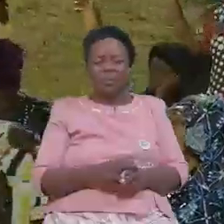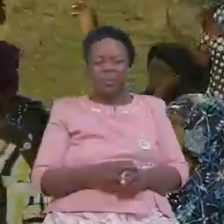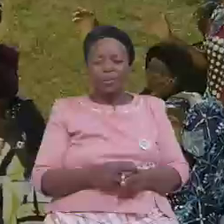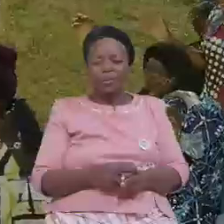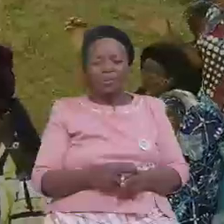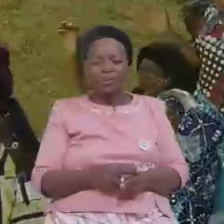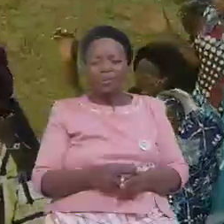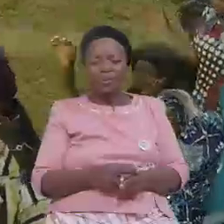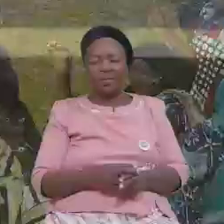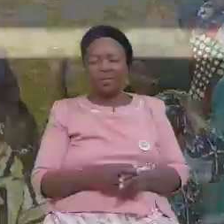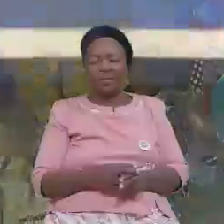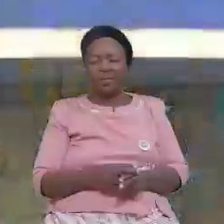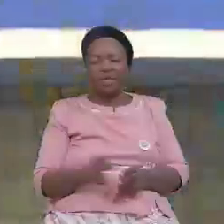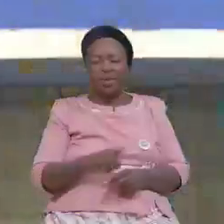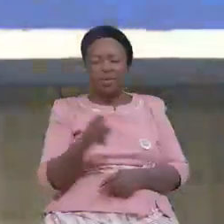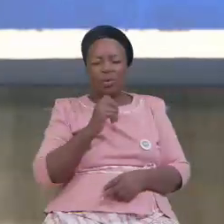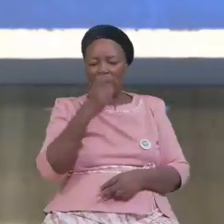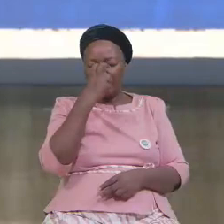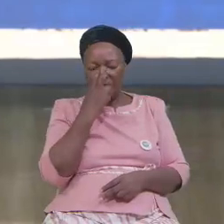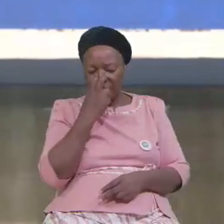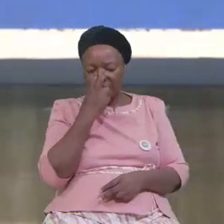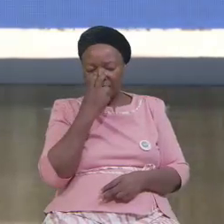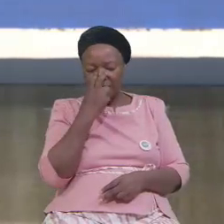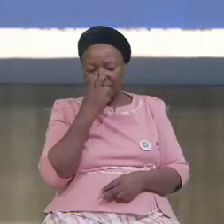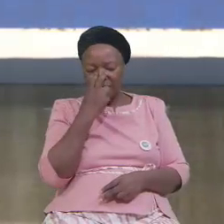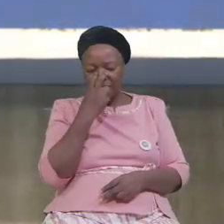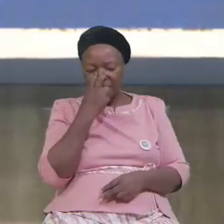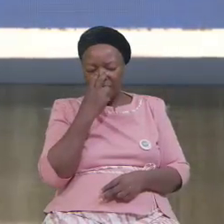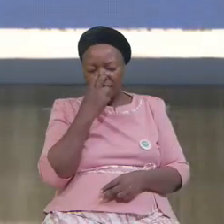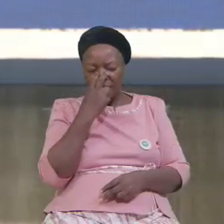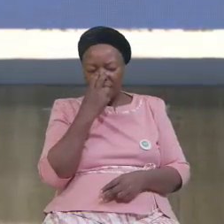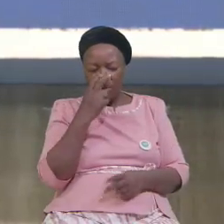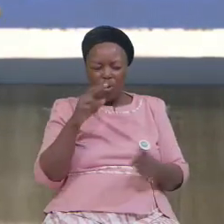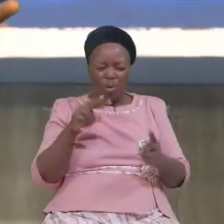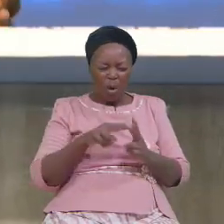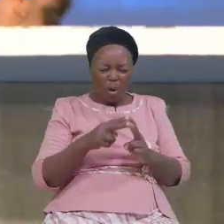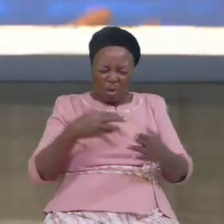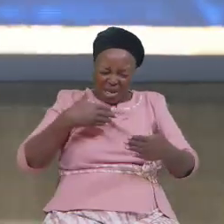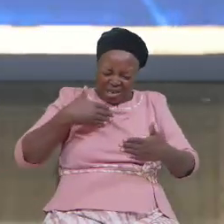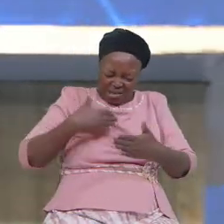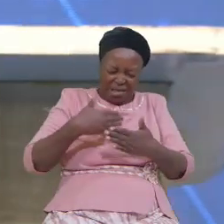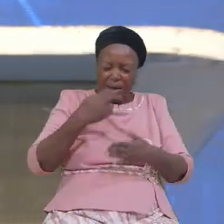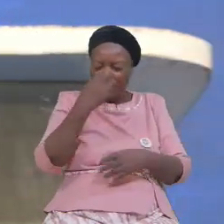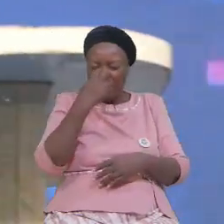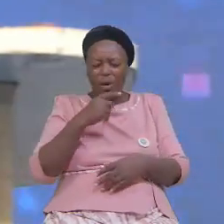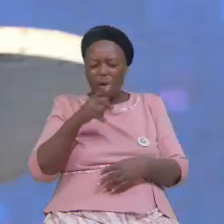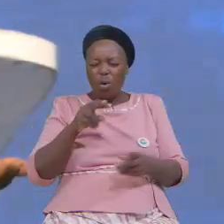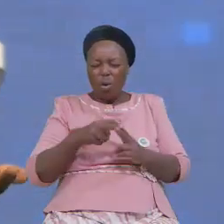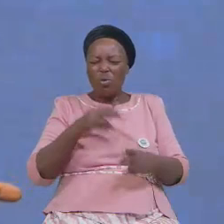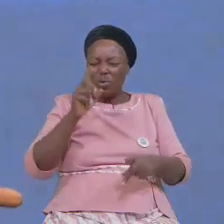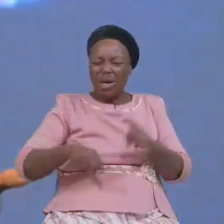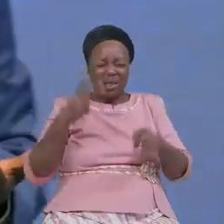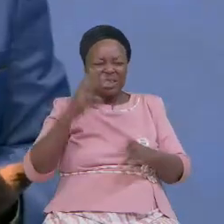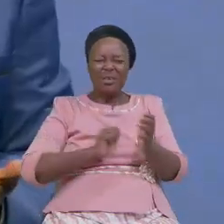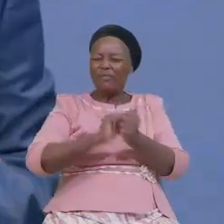Those who are blind or near blind, or you cannot see afar off, or you cannot